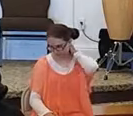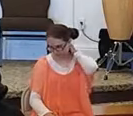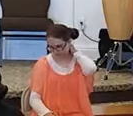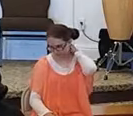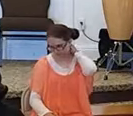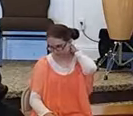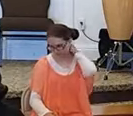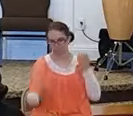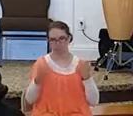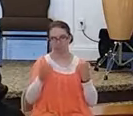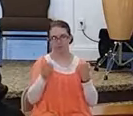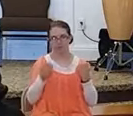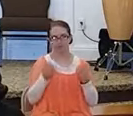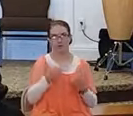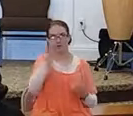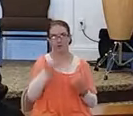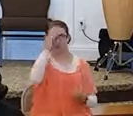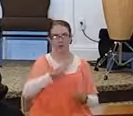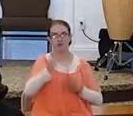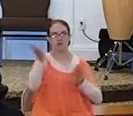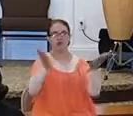Yes, we had a guy in service one time,